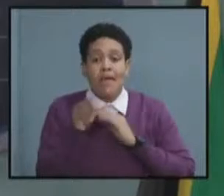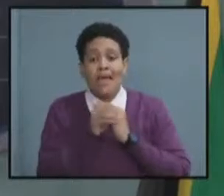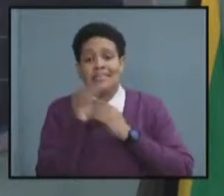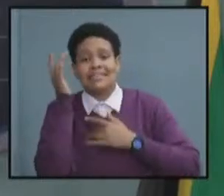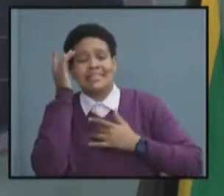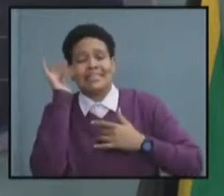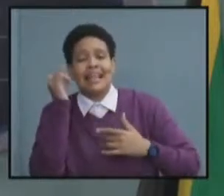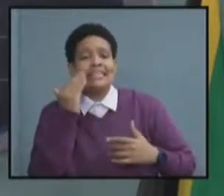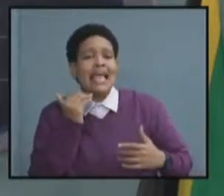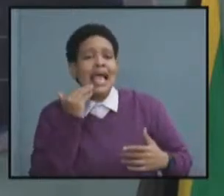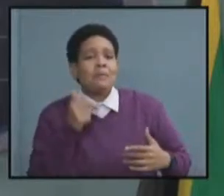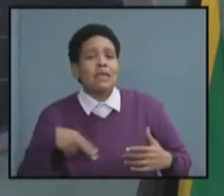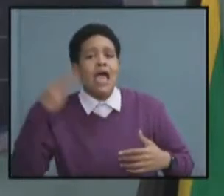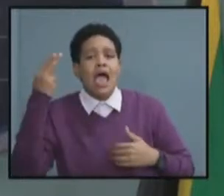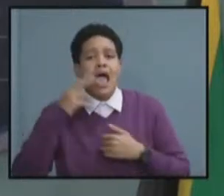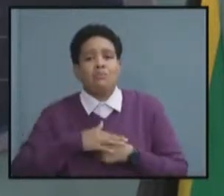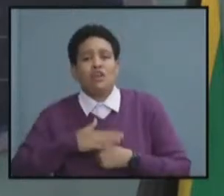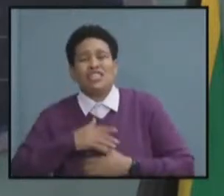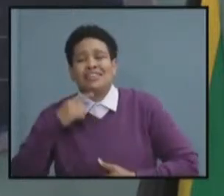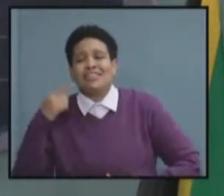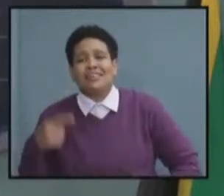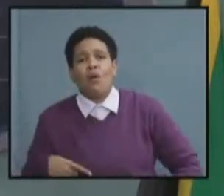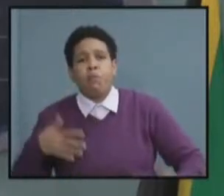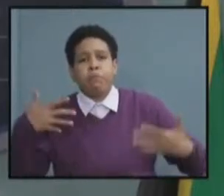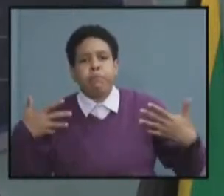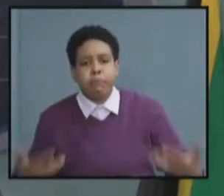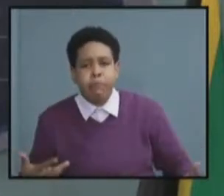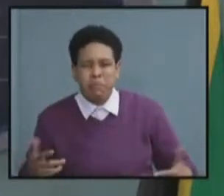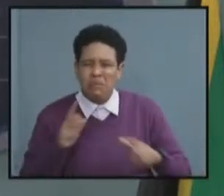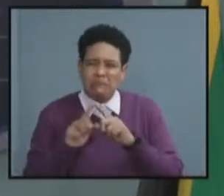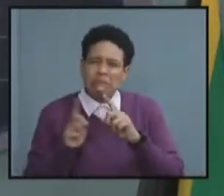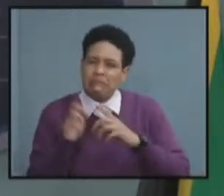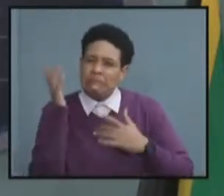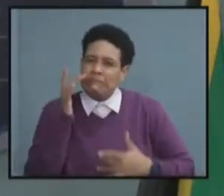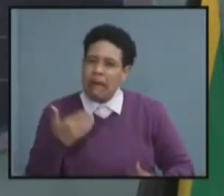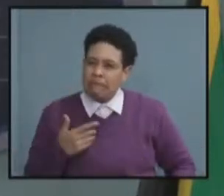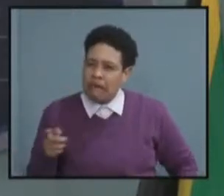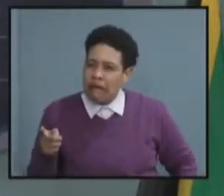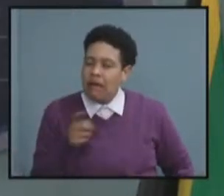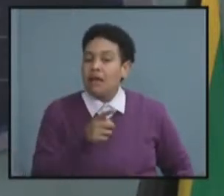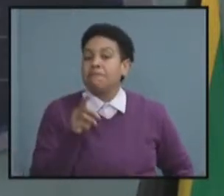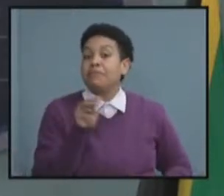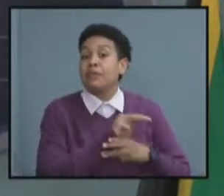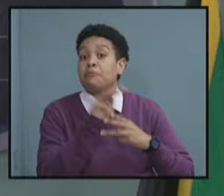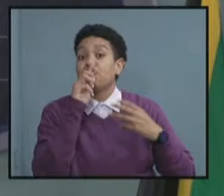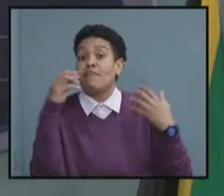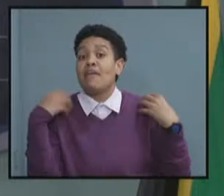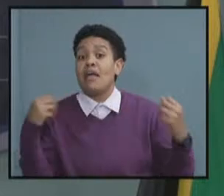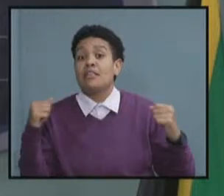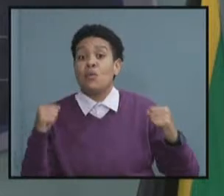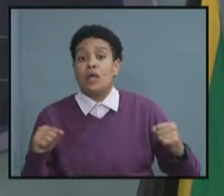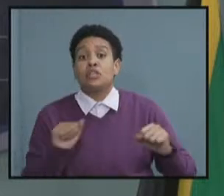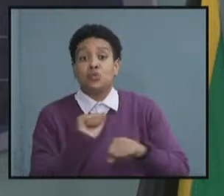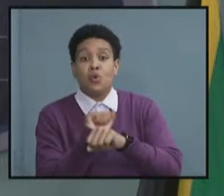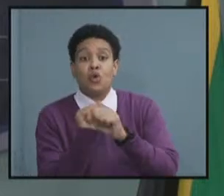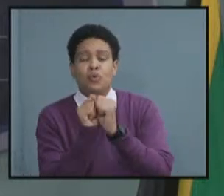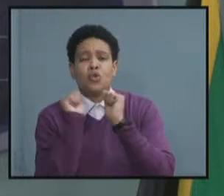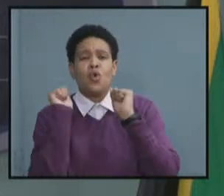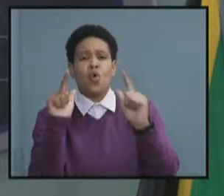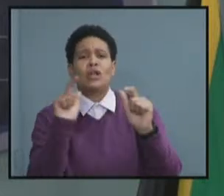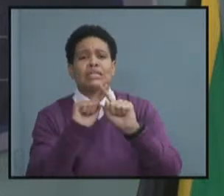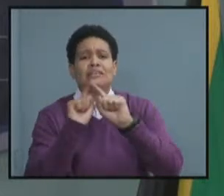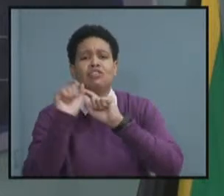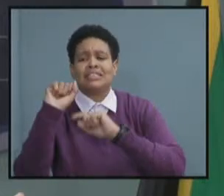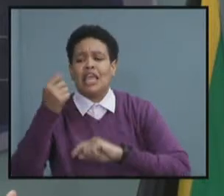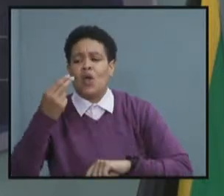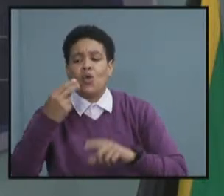so diabetes, hypertension, etc. So the Ministry of Health and Wellness, working with all our stakeholders, and in